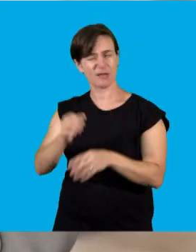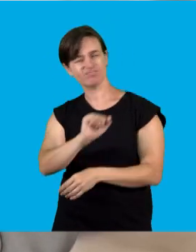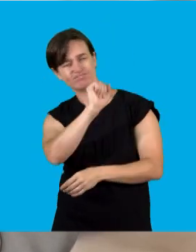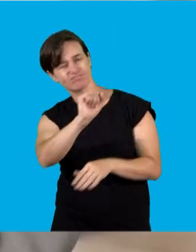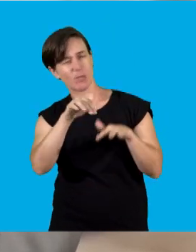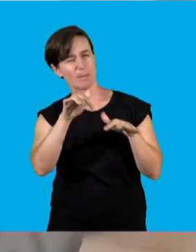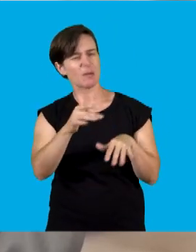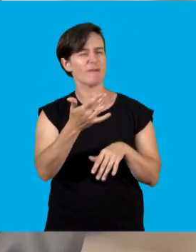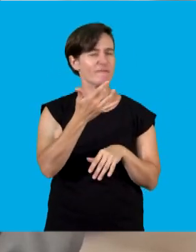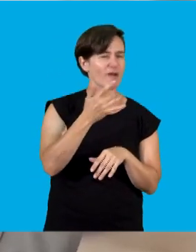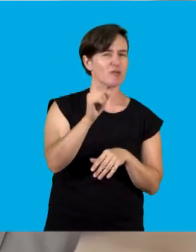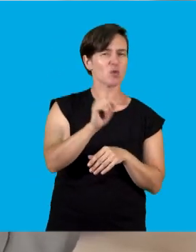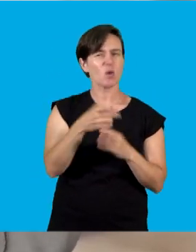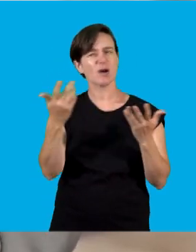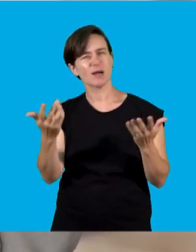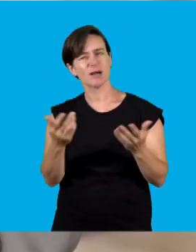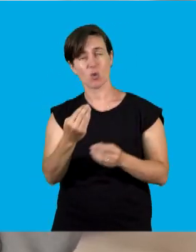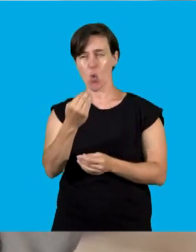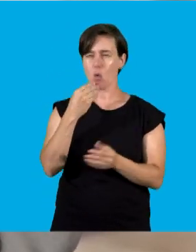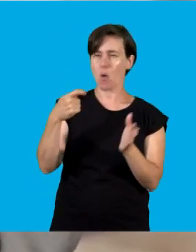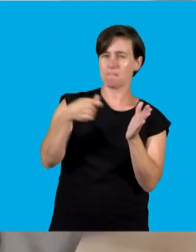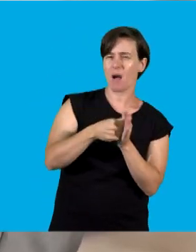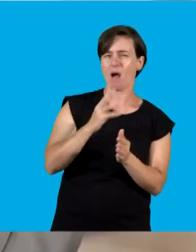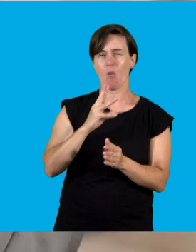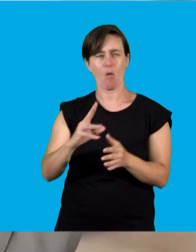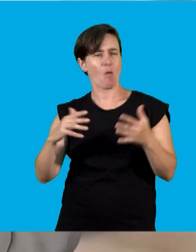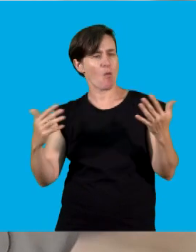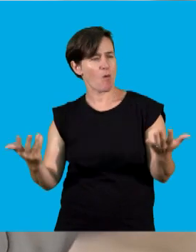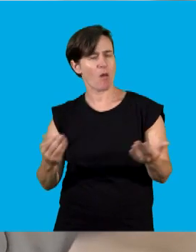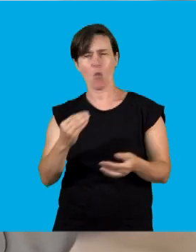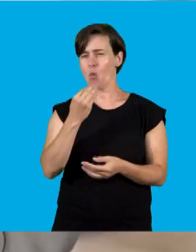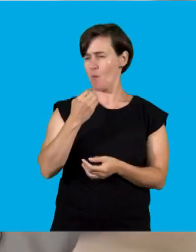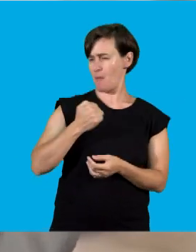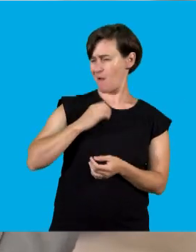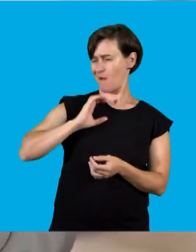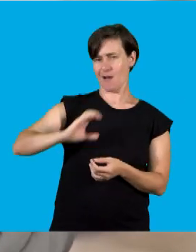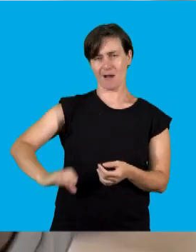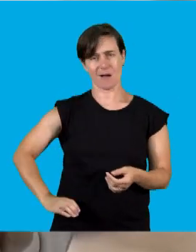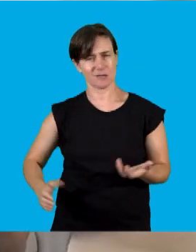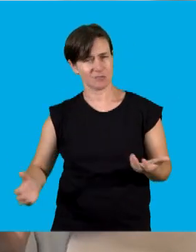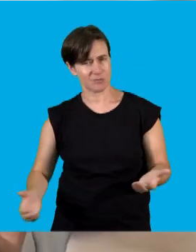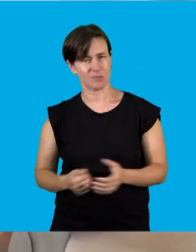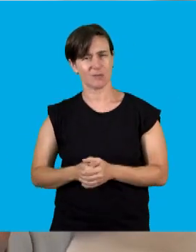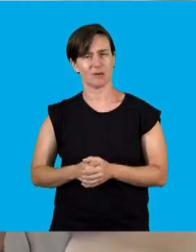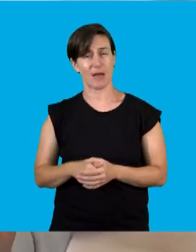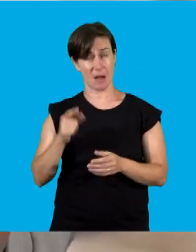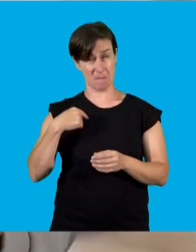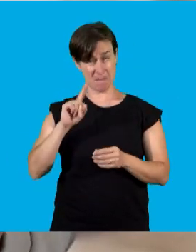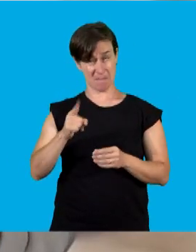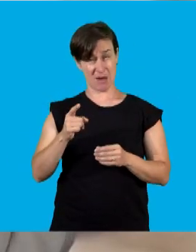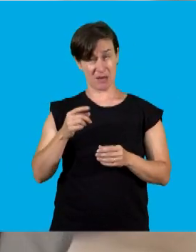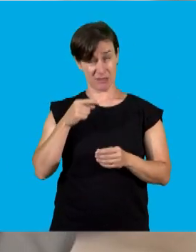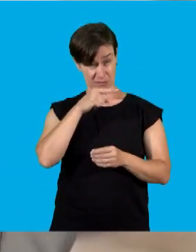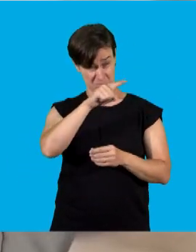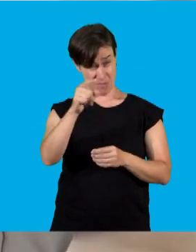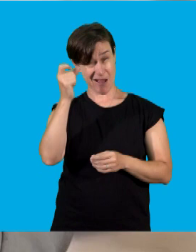their preferences? Who do you think is going to be your target market? Who are your customers? And how much of pens do